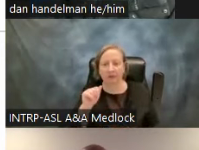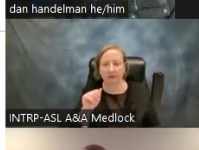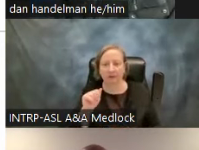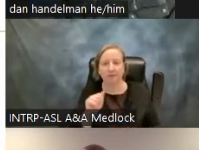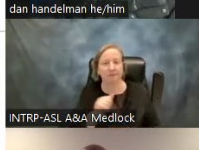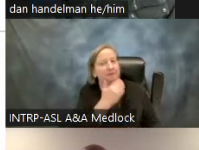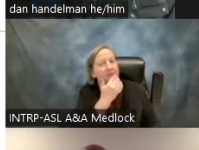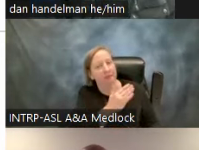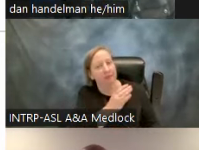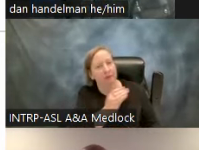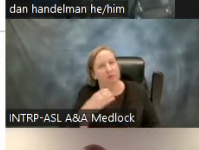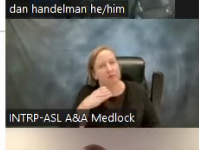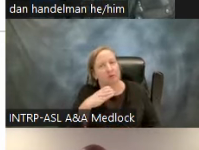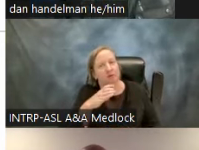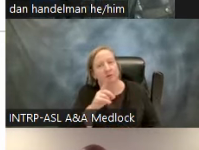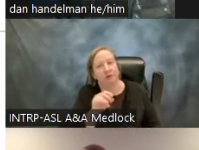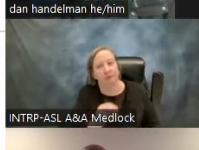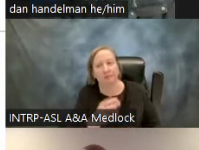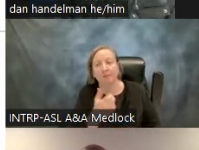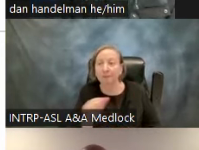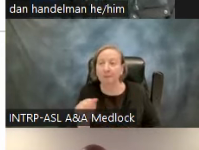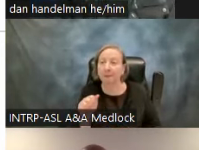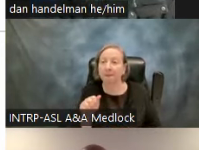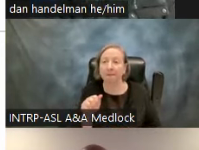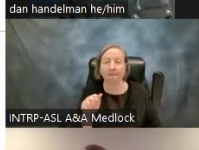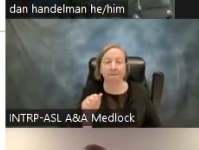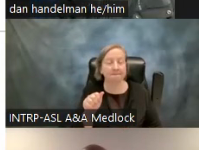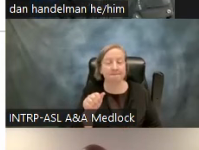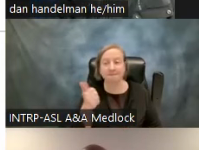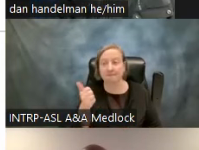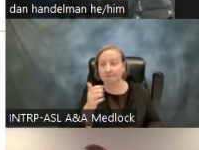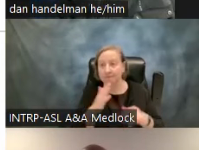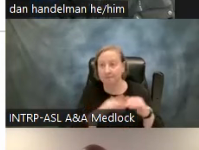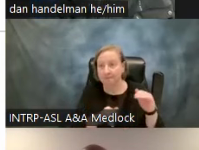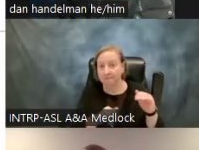Thank you, Co-Chair Dan. Is there any, besides the